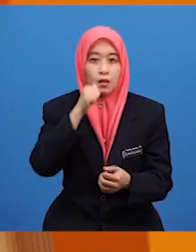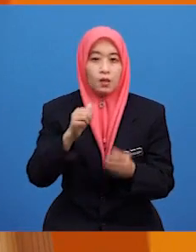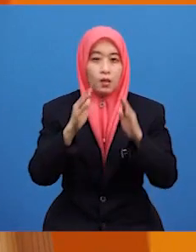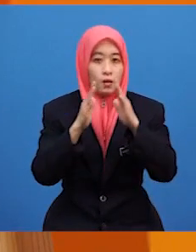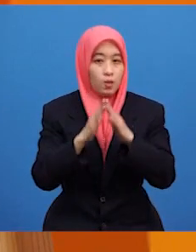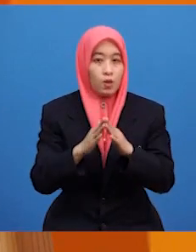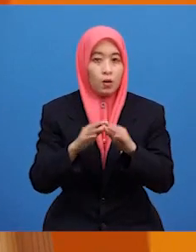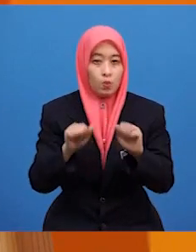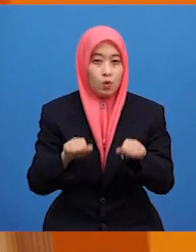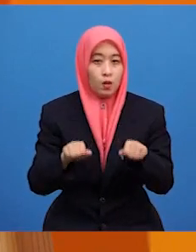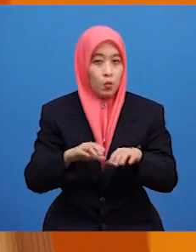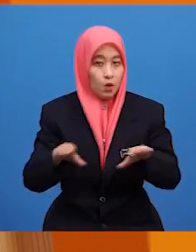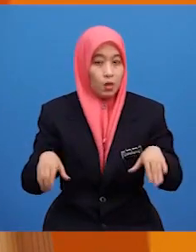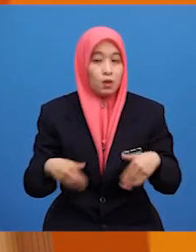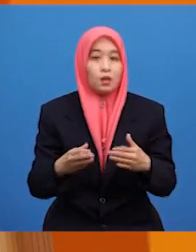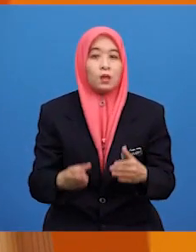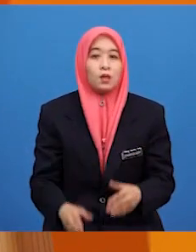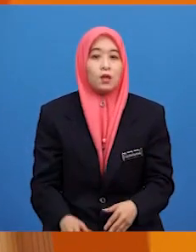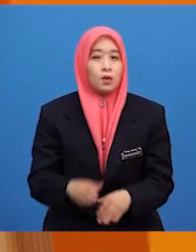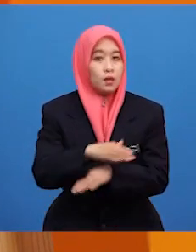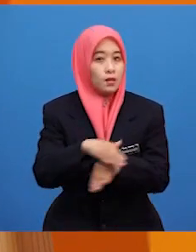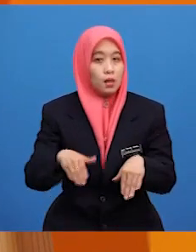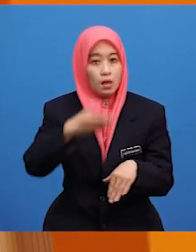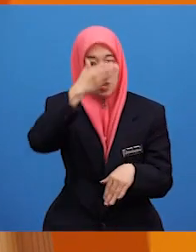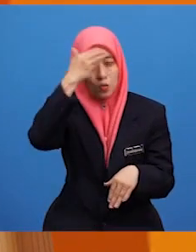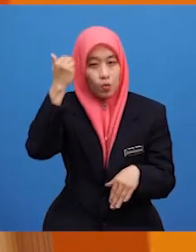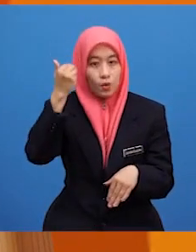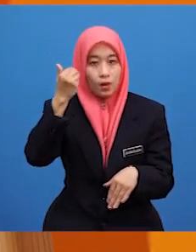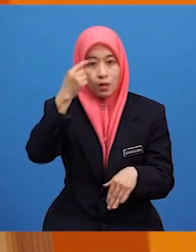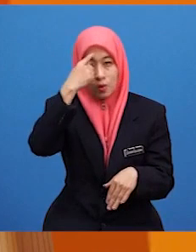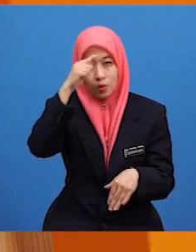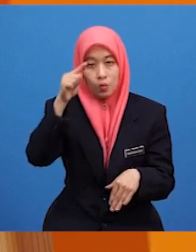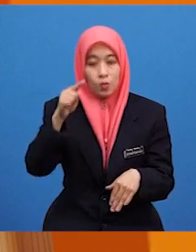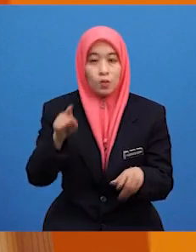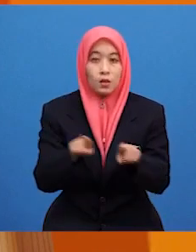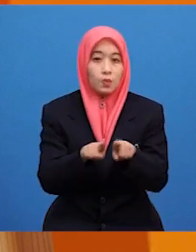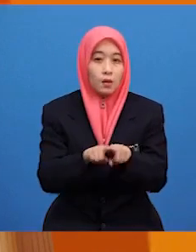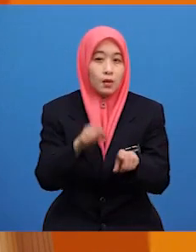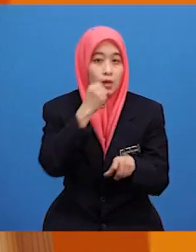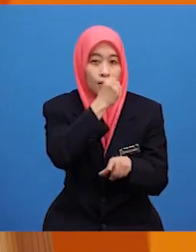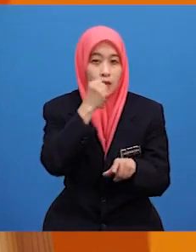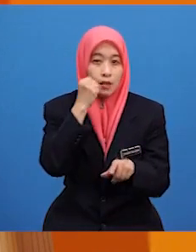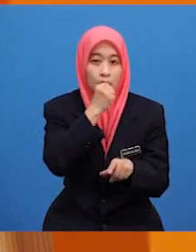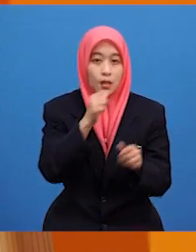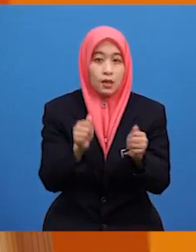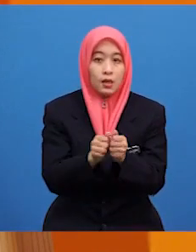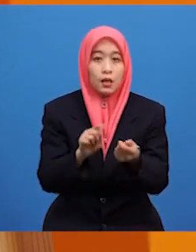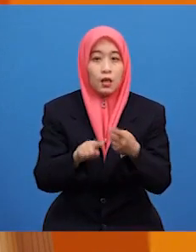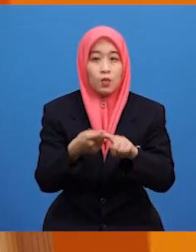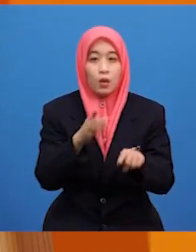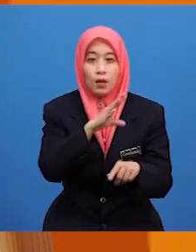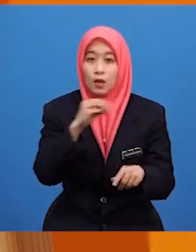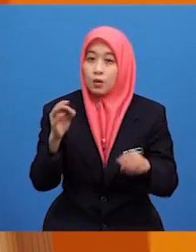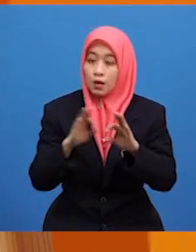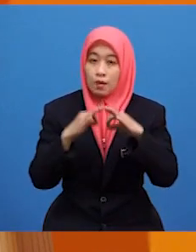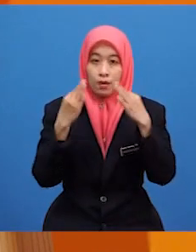the same thing as well. Do not forget to share this song with your friends and family. Now,